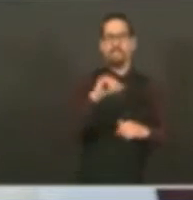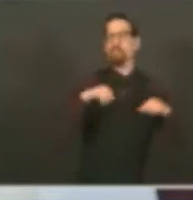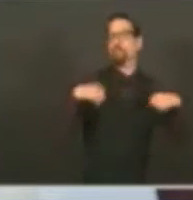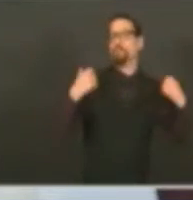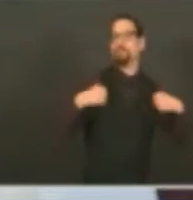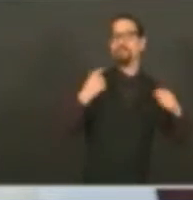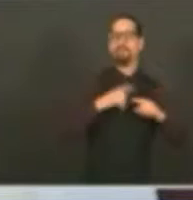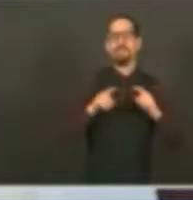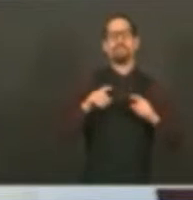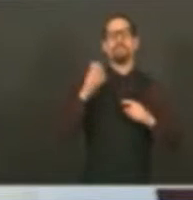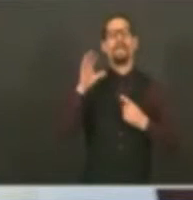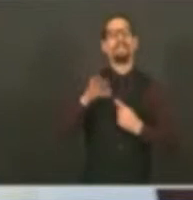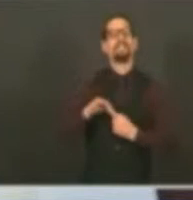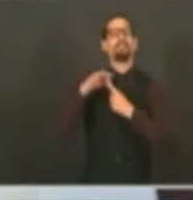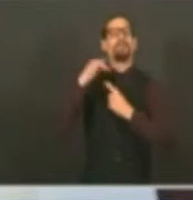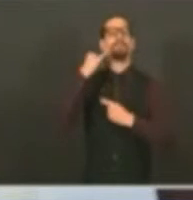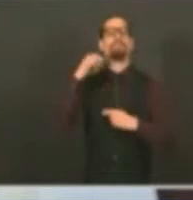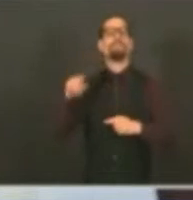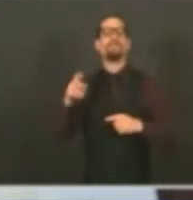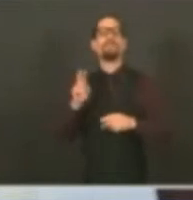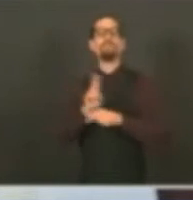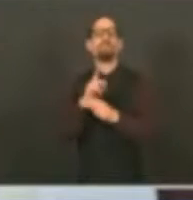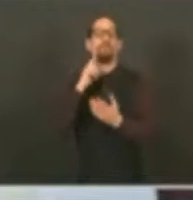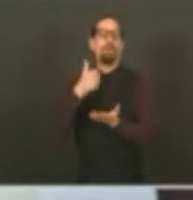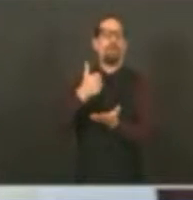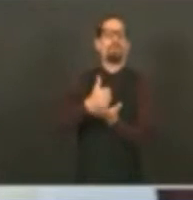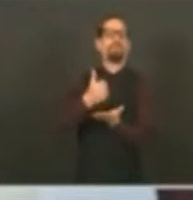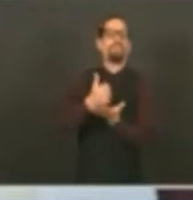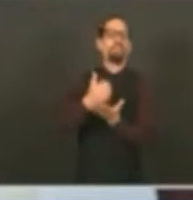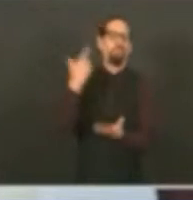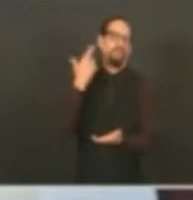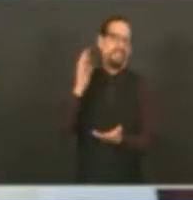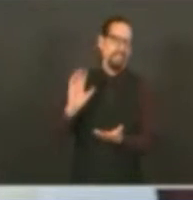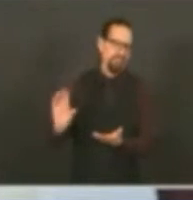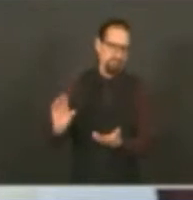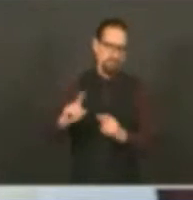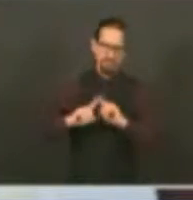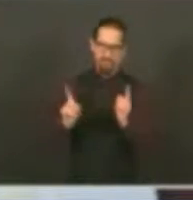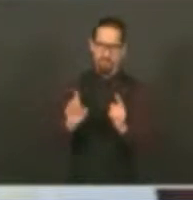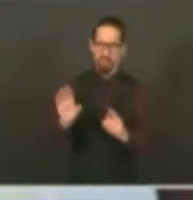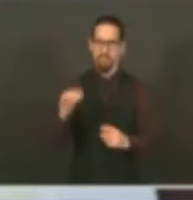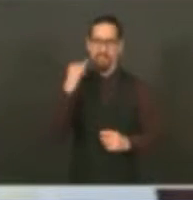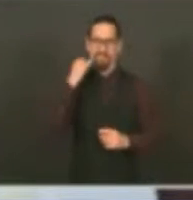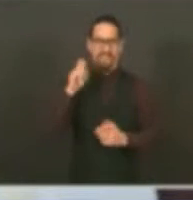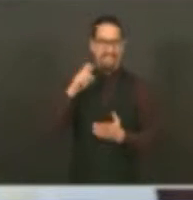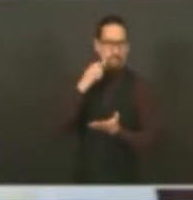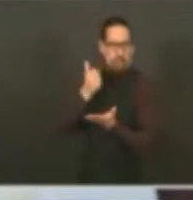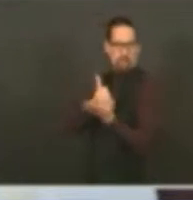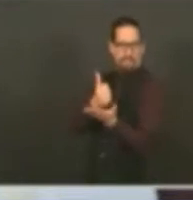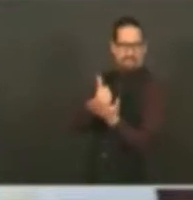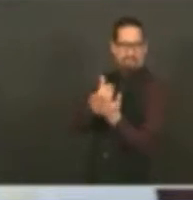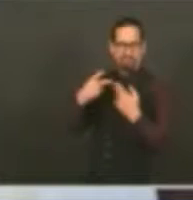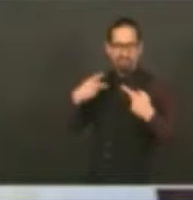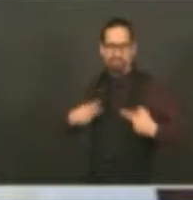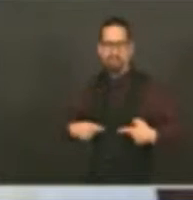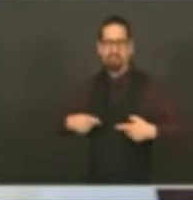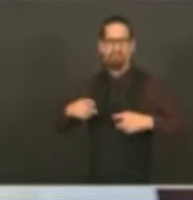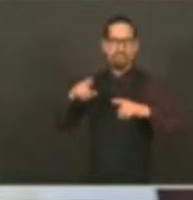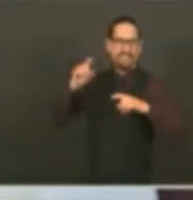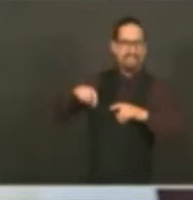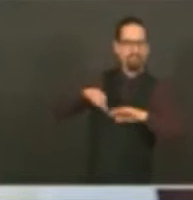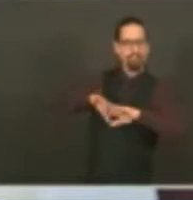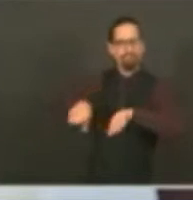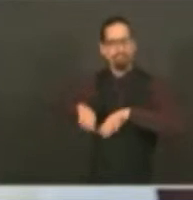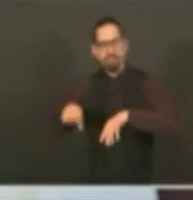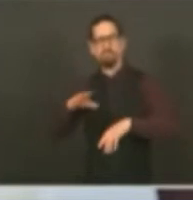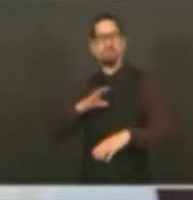is using a pool for therapeutic reasons. If it's needed for those reasons, that has been allowed in certain